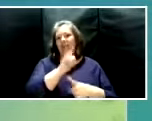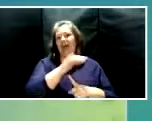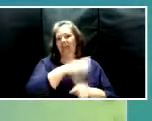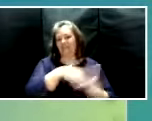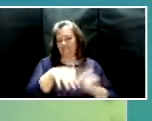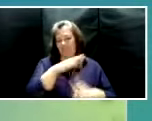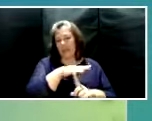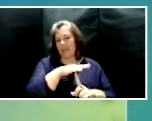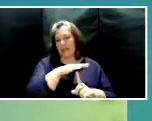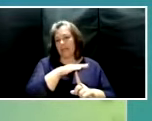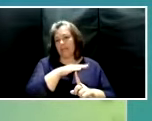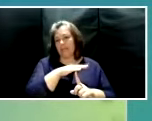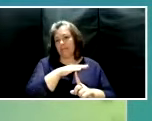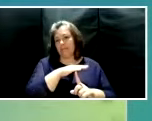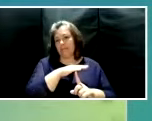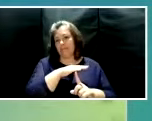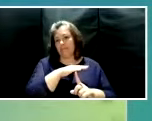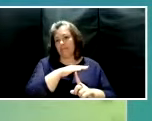that basically